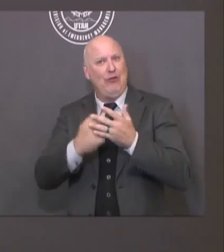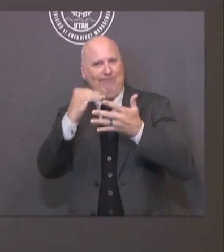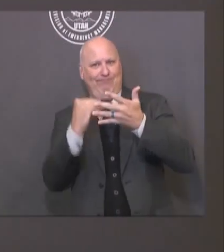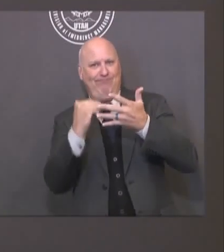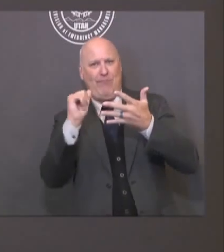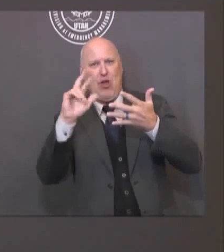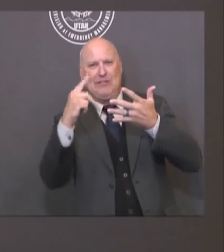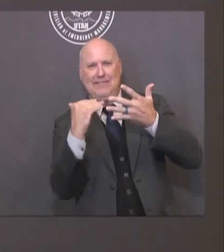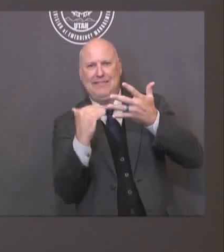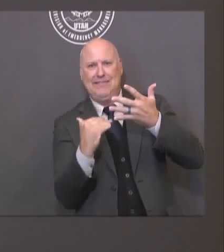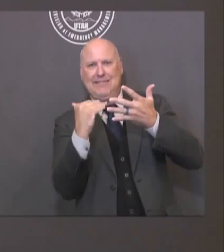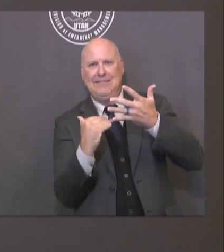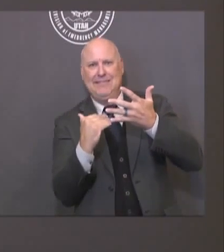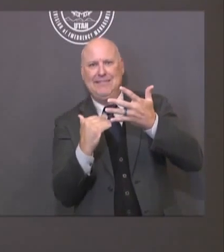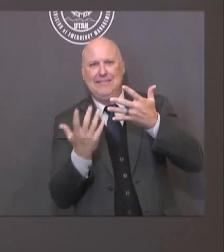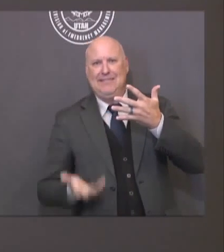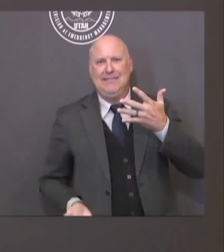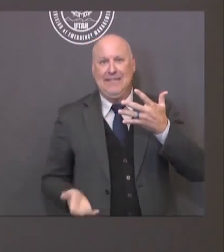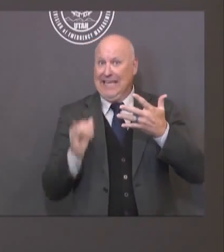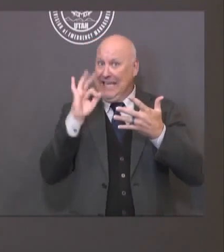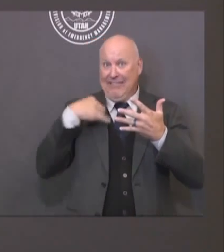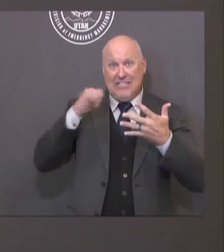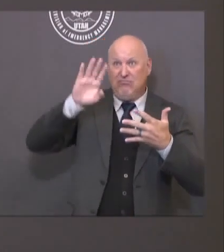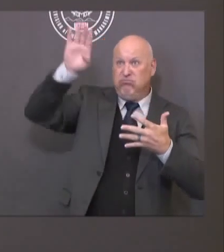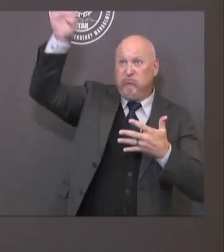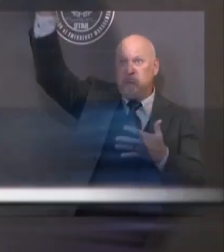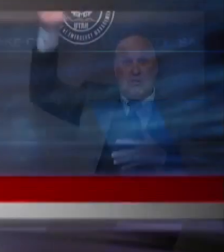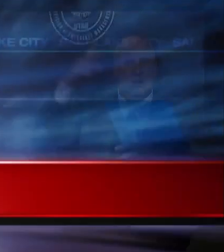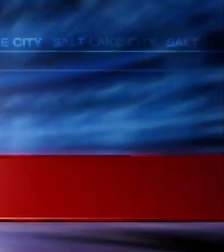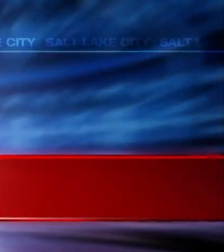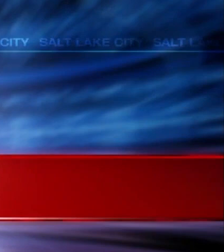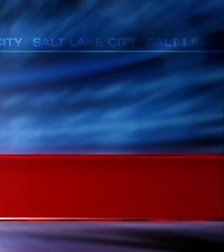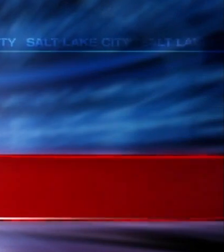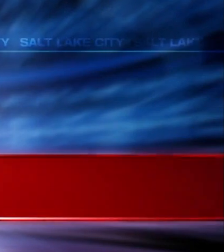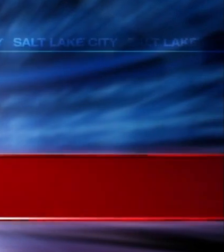to do it, but because it's the right thing to do.